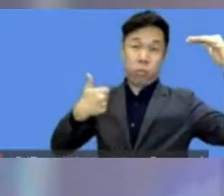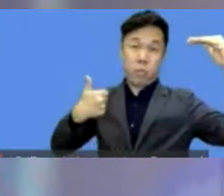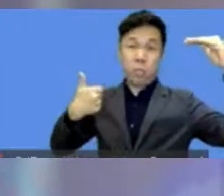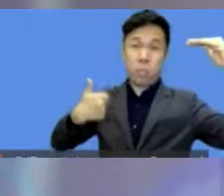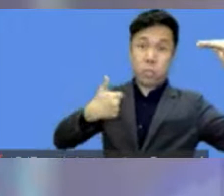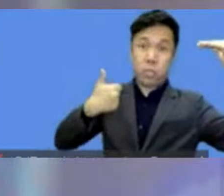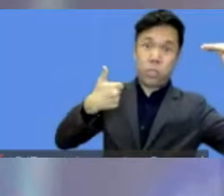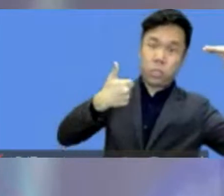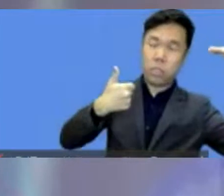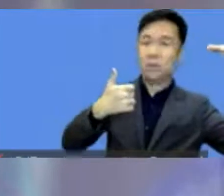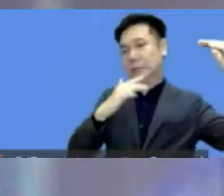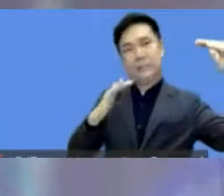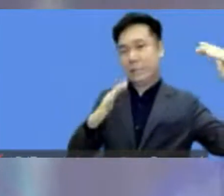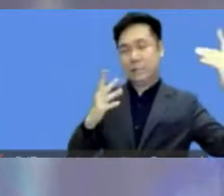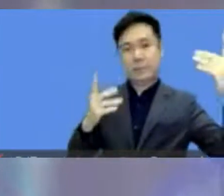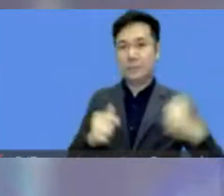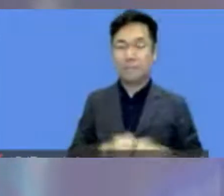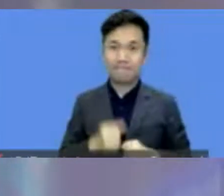Binod.